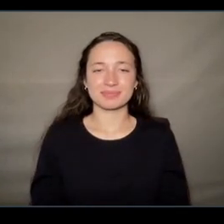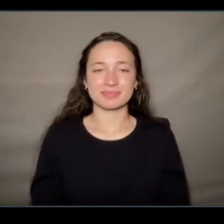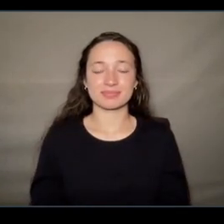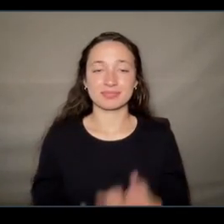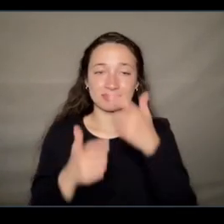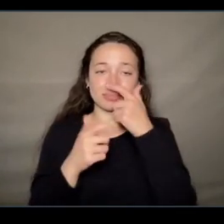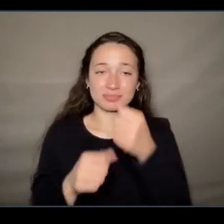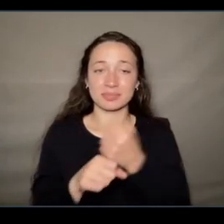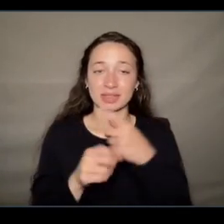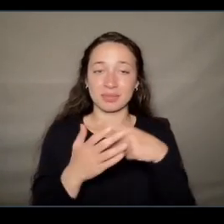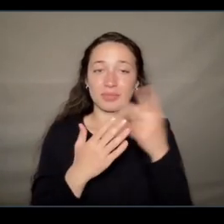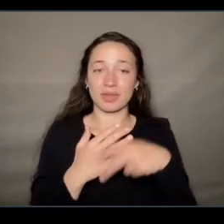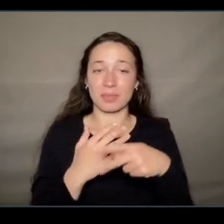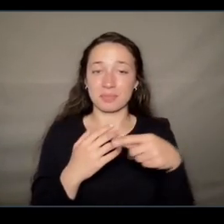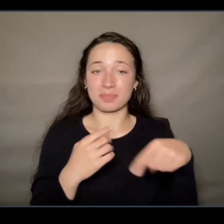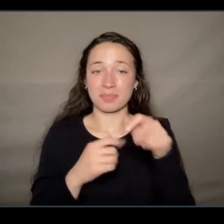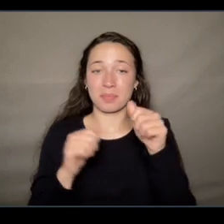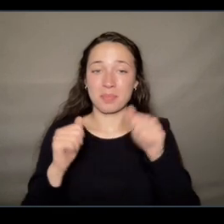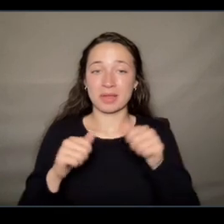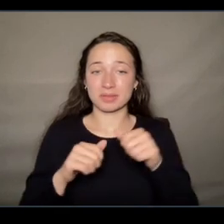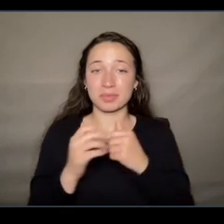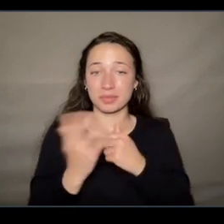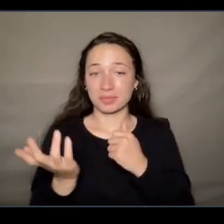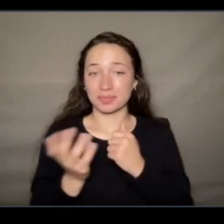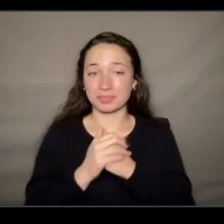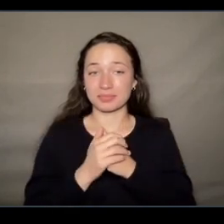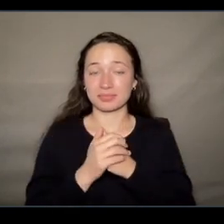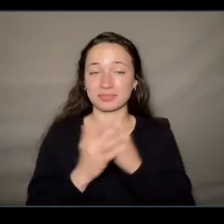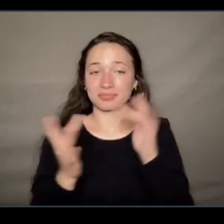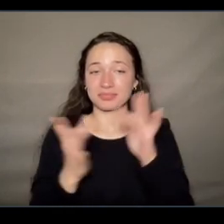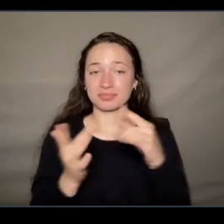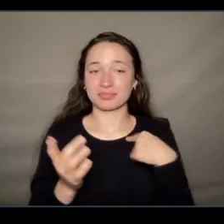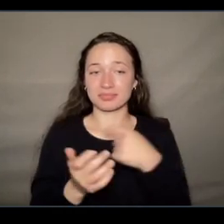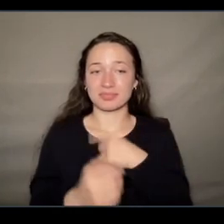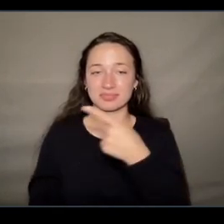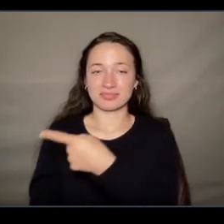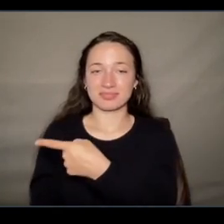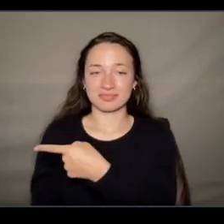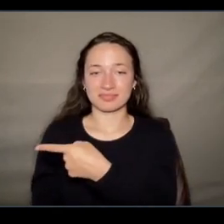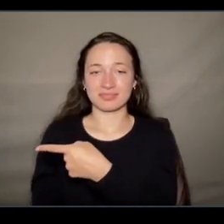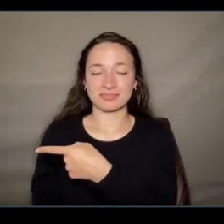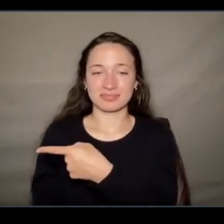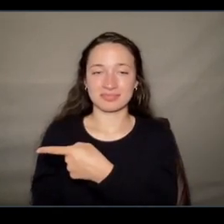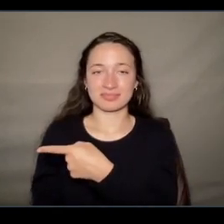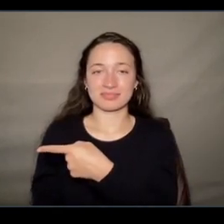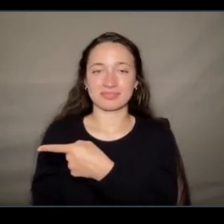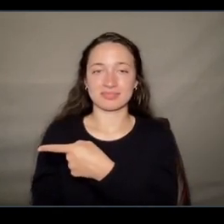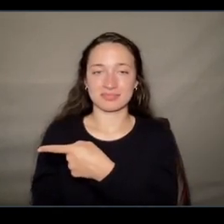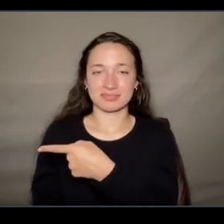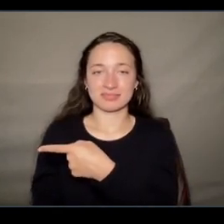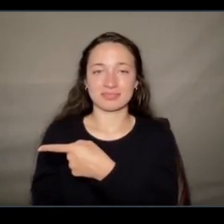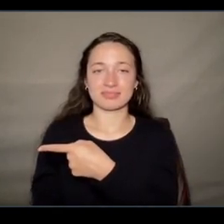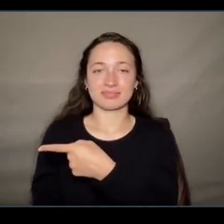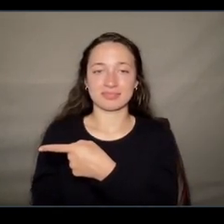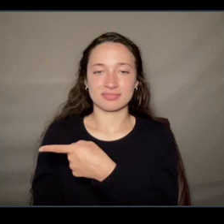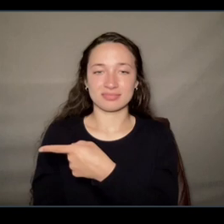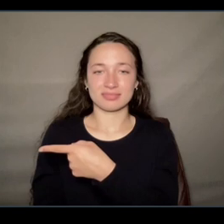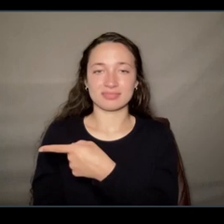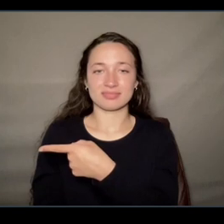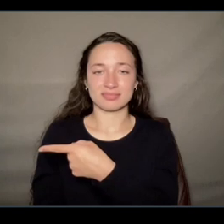If you're interested in making these programs possible, please get in touch with us at drakeitarts@gmail.com